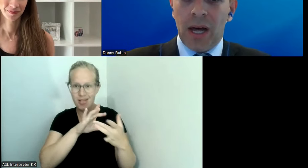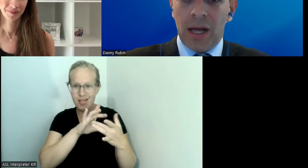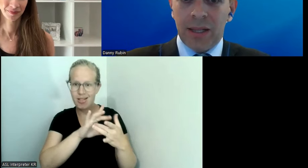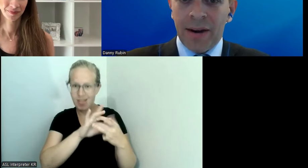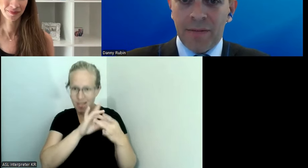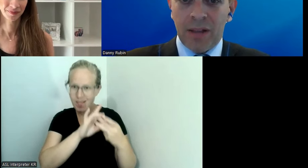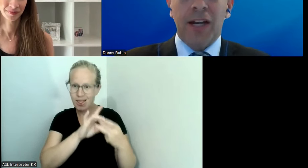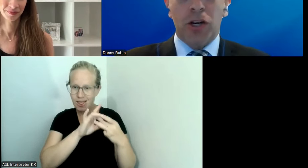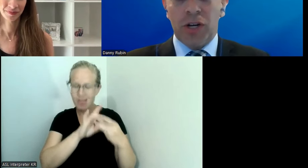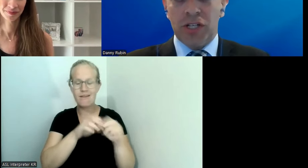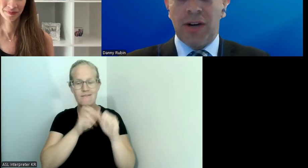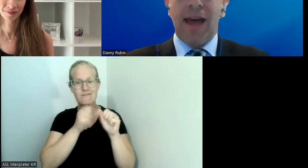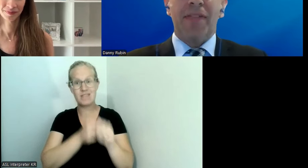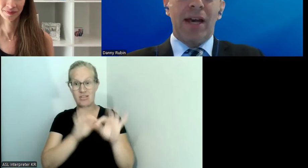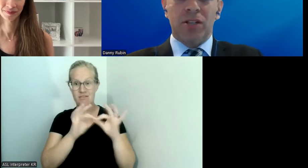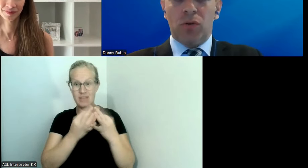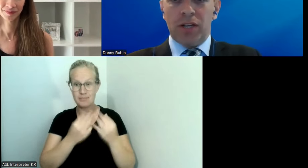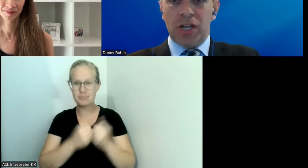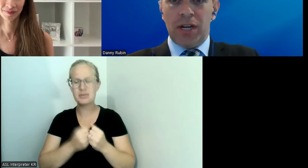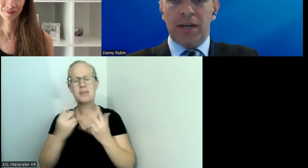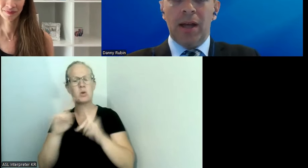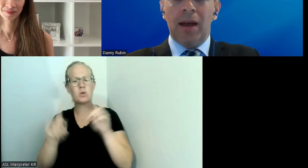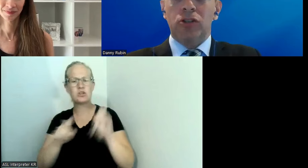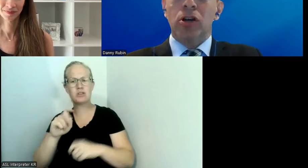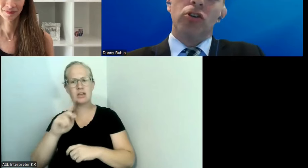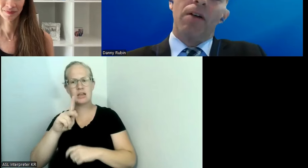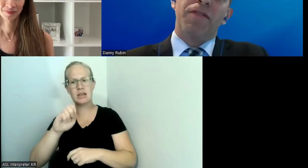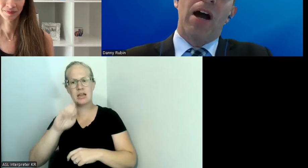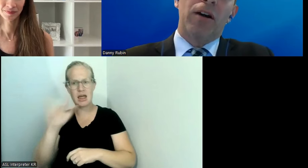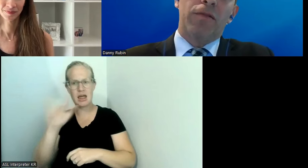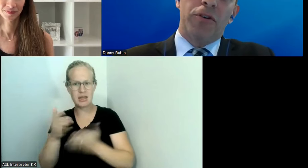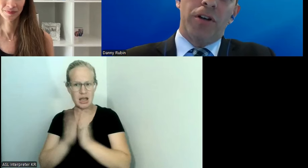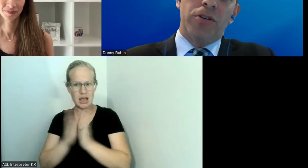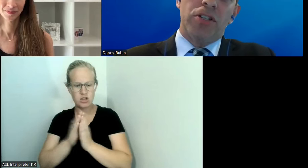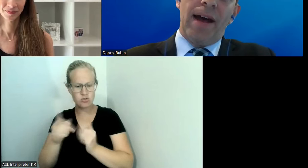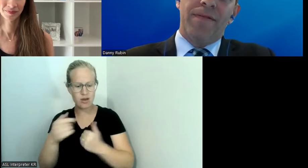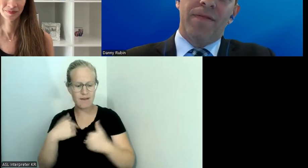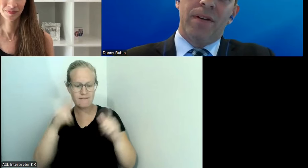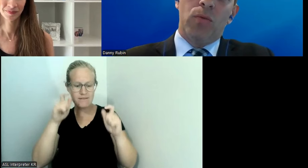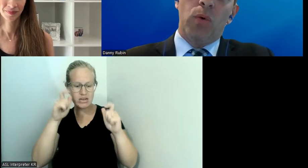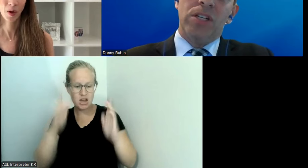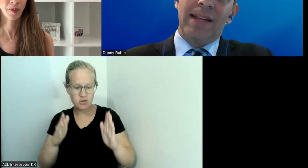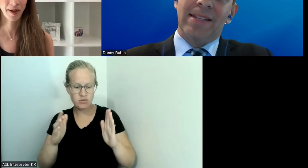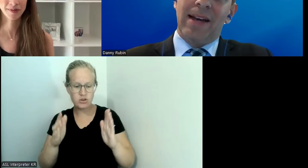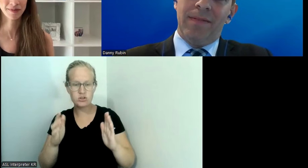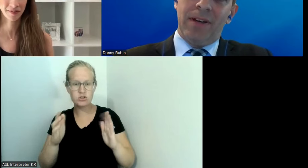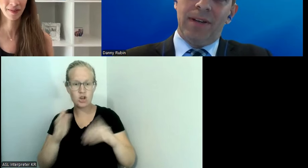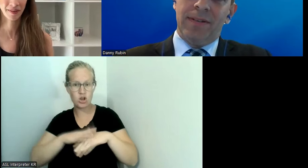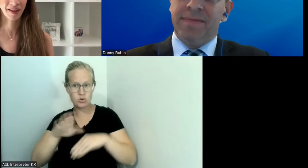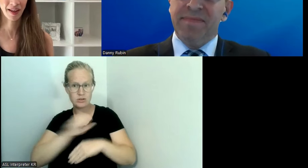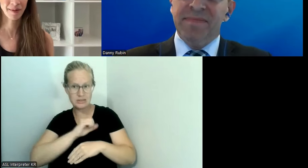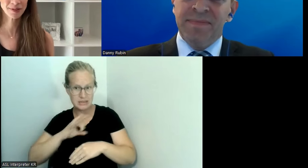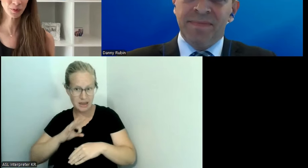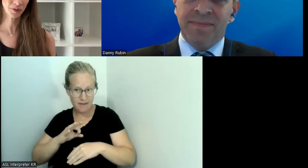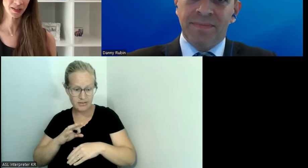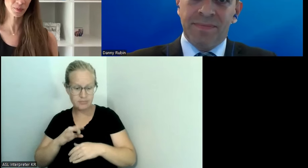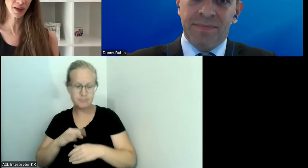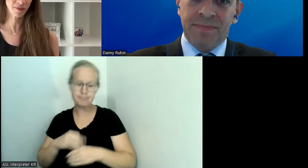doing. Uh, a lot of, a lot of good questions here. Kathy asked a question. Do you have photographers on your staff? What is that side of it?